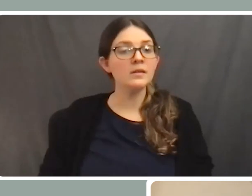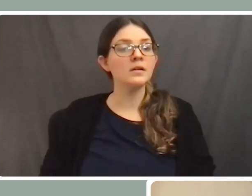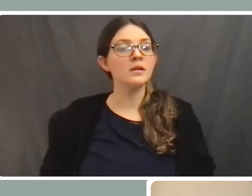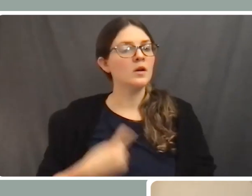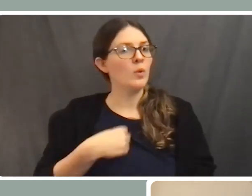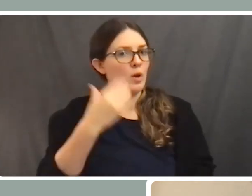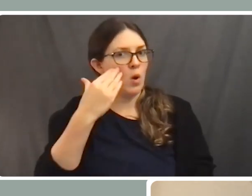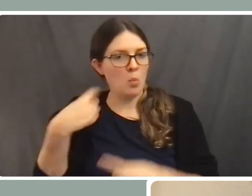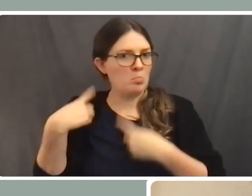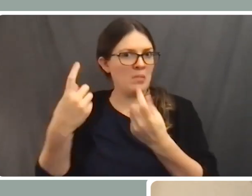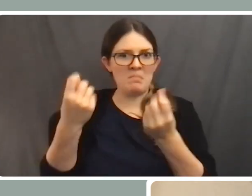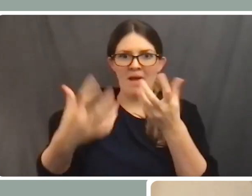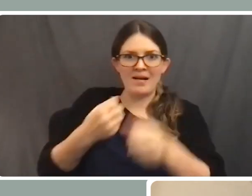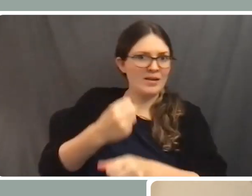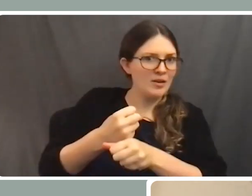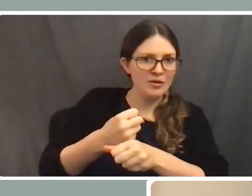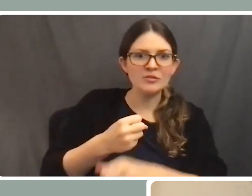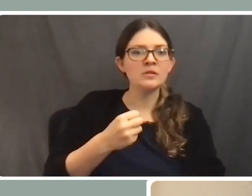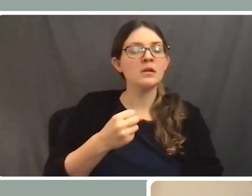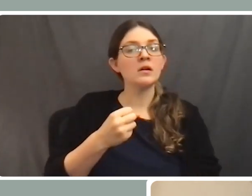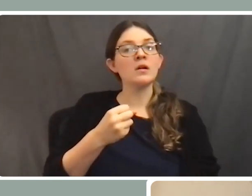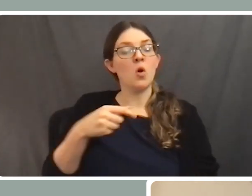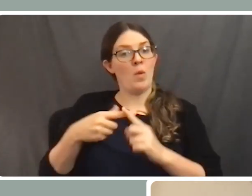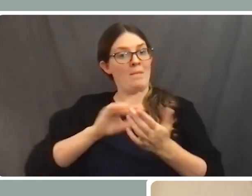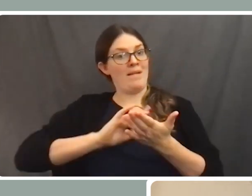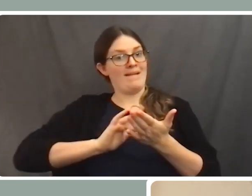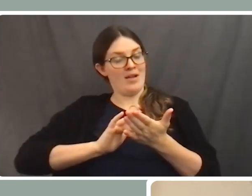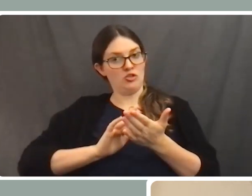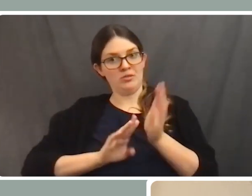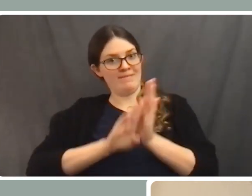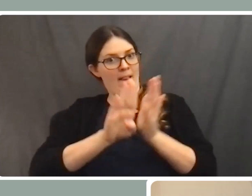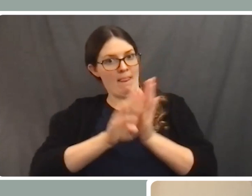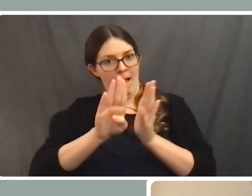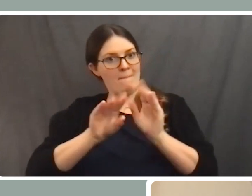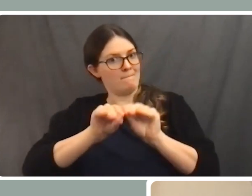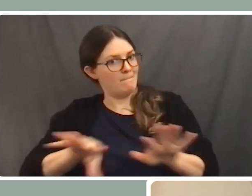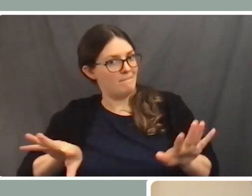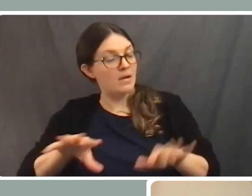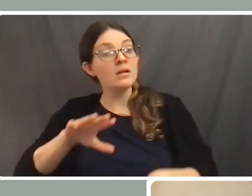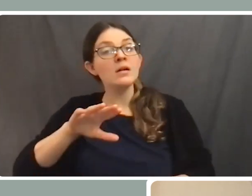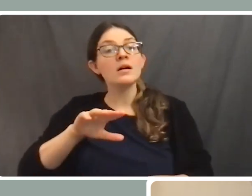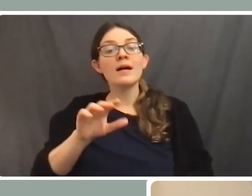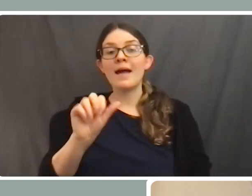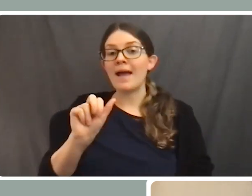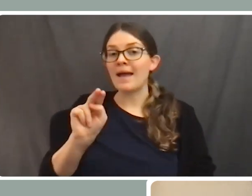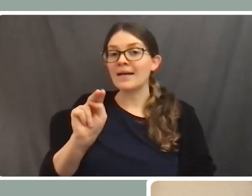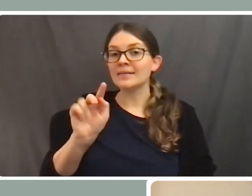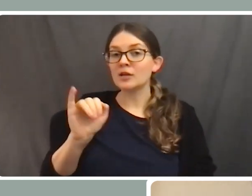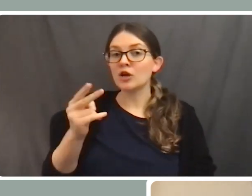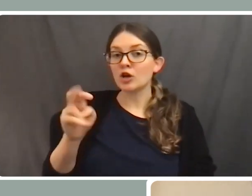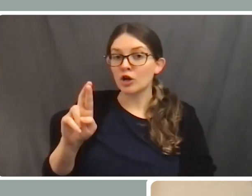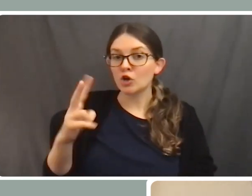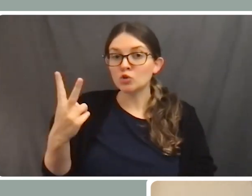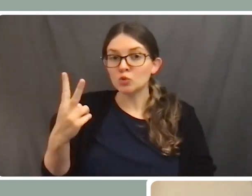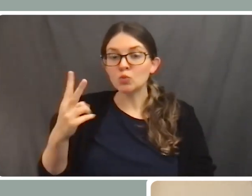this, for decades since these drugs were first developed, is that the anti-HER2 drugs like Herceptin with or